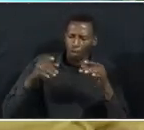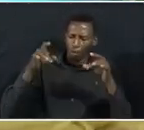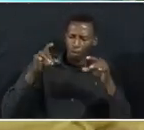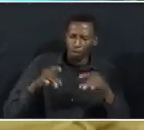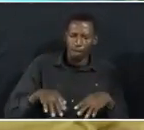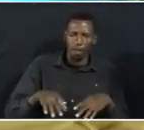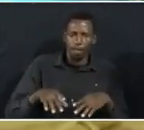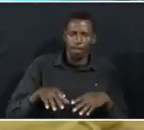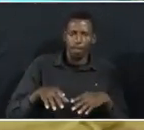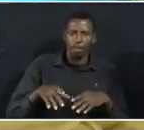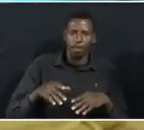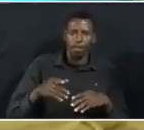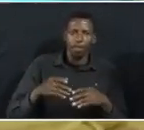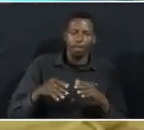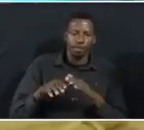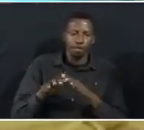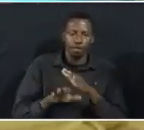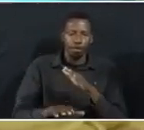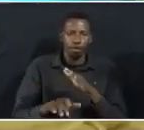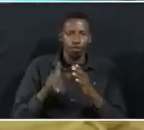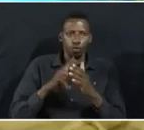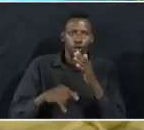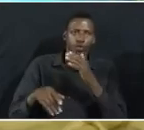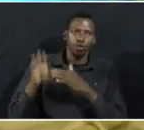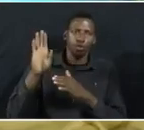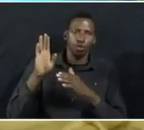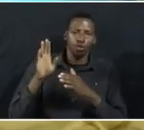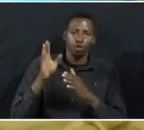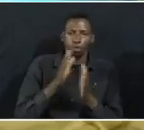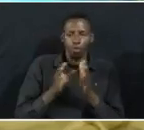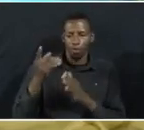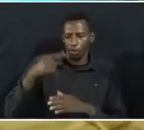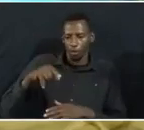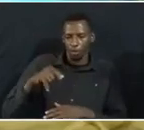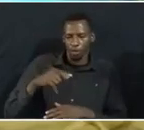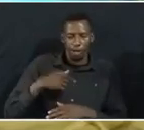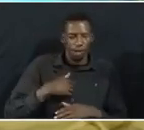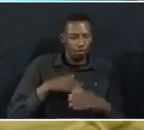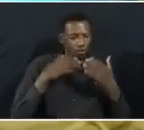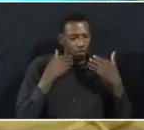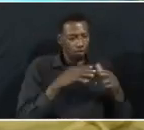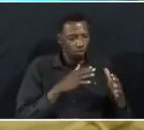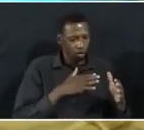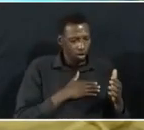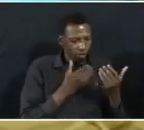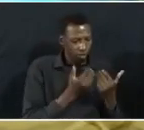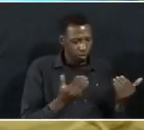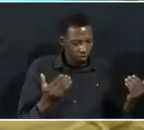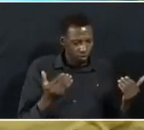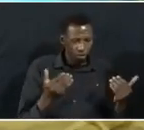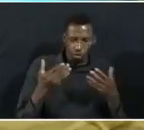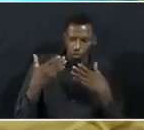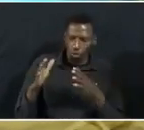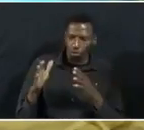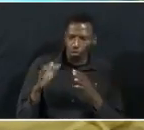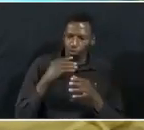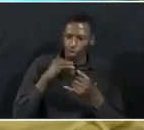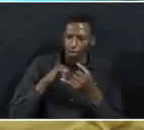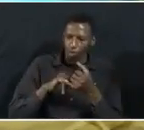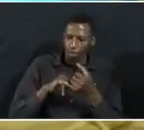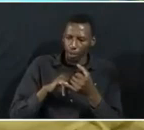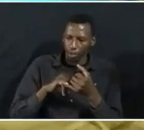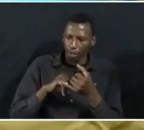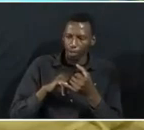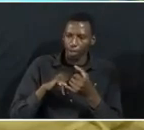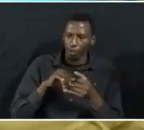God had ordained for us. We have lost our spouses, we have lost our children, but we have PhDs, we have big